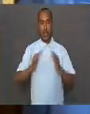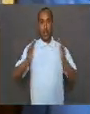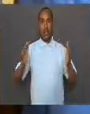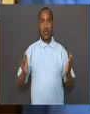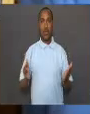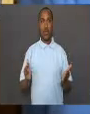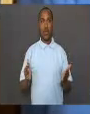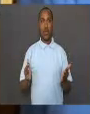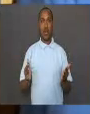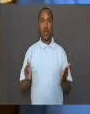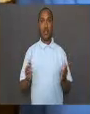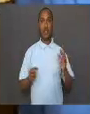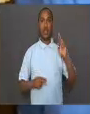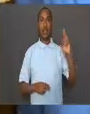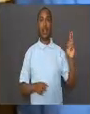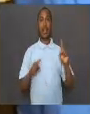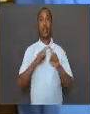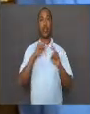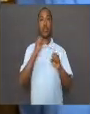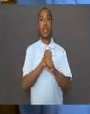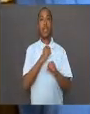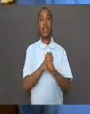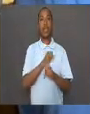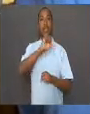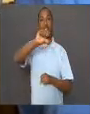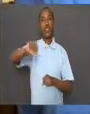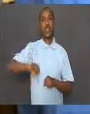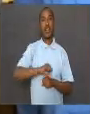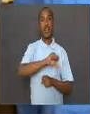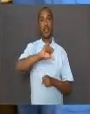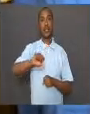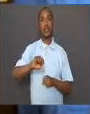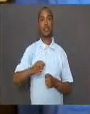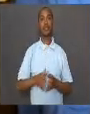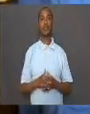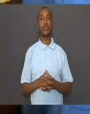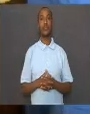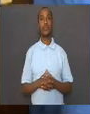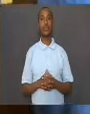irsho as the ingredients for making injera.